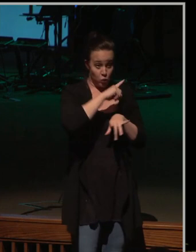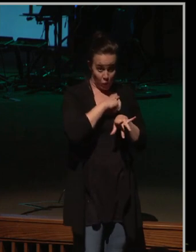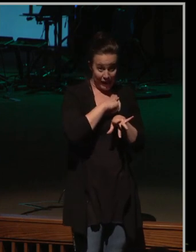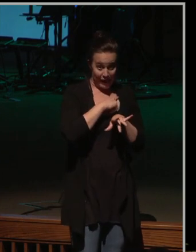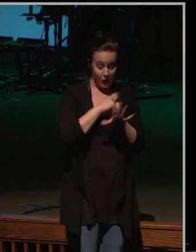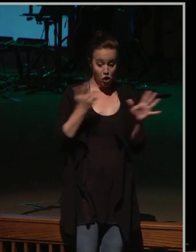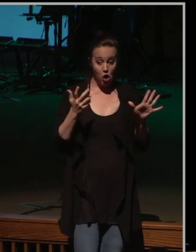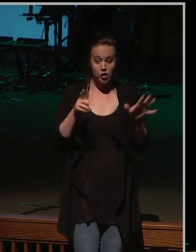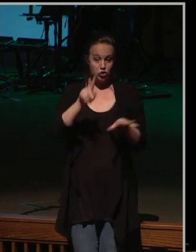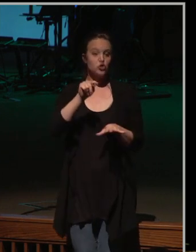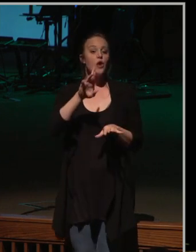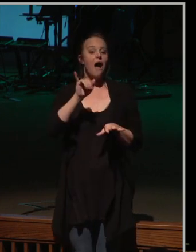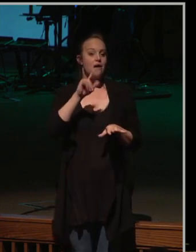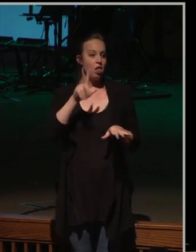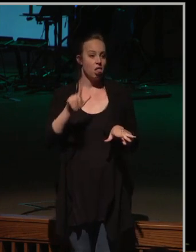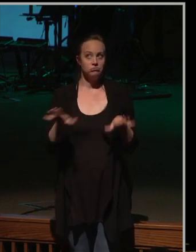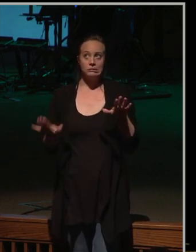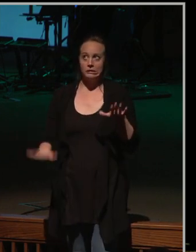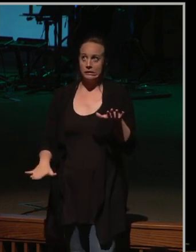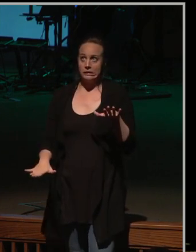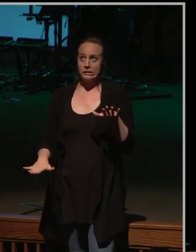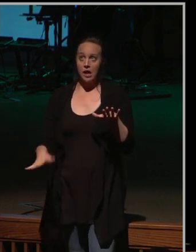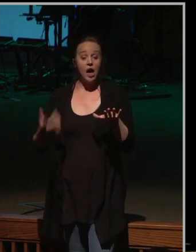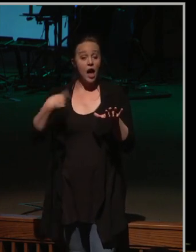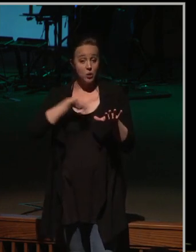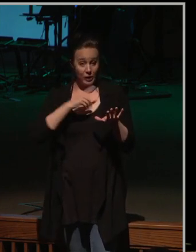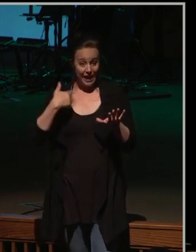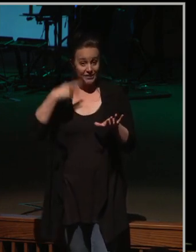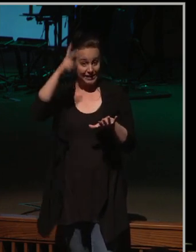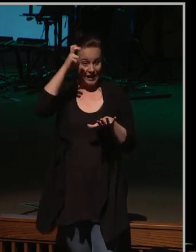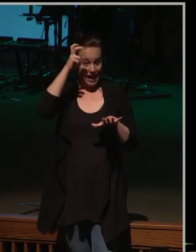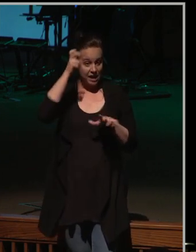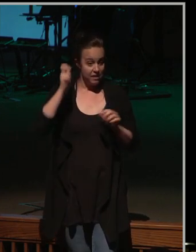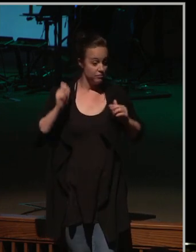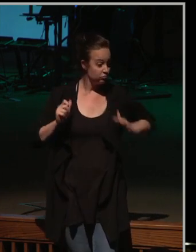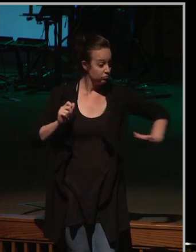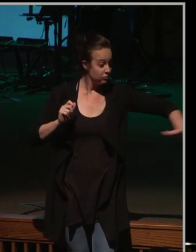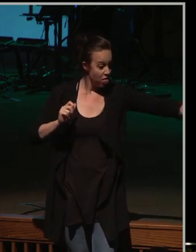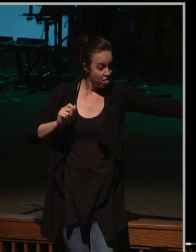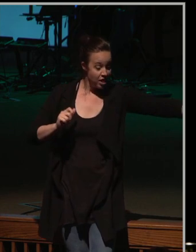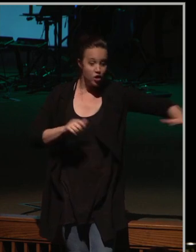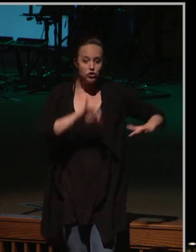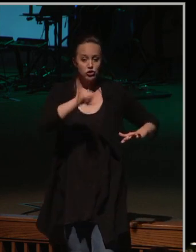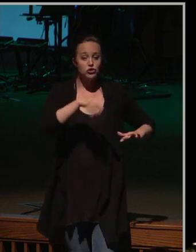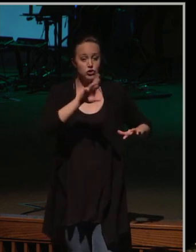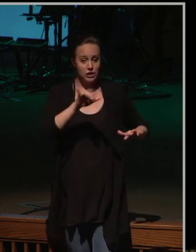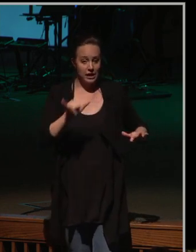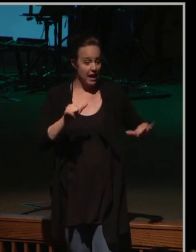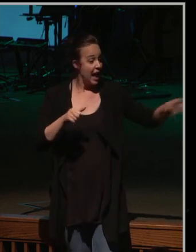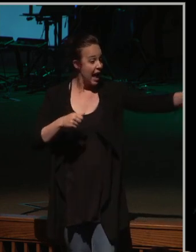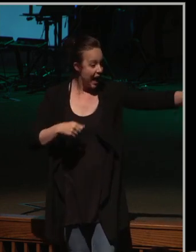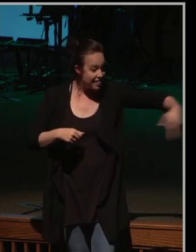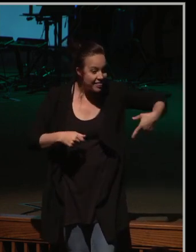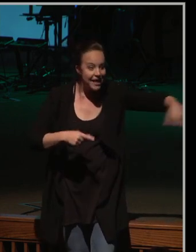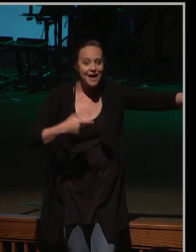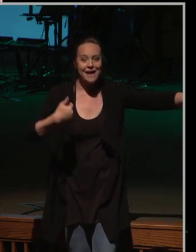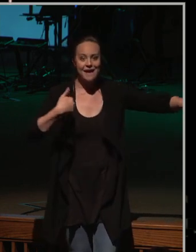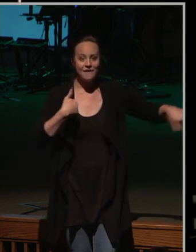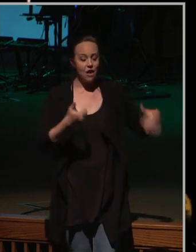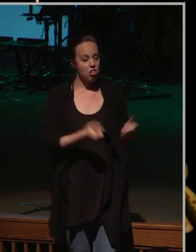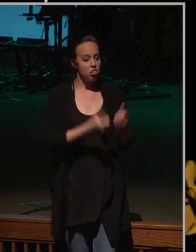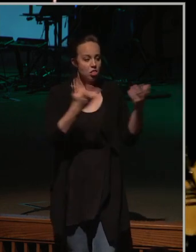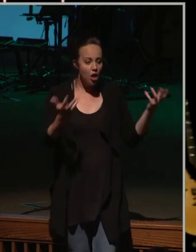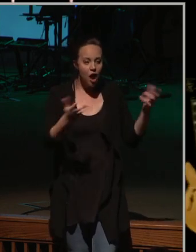the mistakes, the sins that we have done. And Satan is just bombarding us with this account. But the great news is that